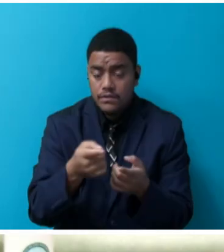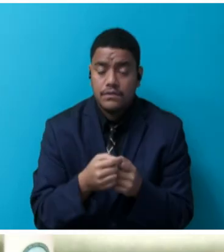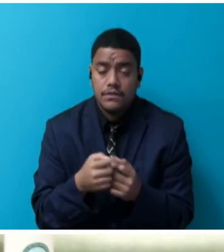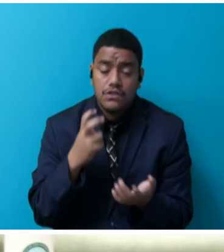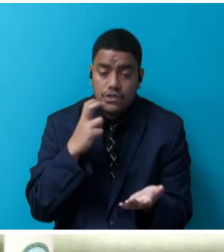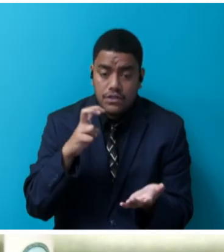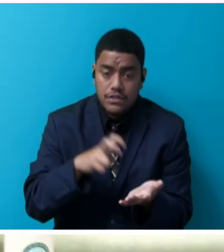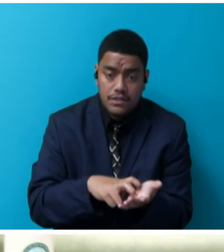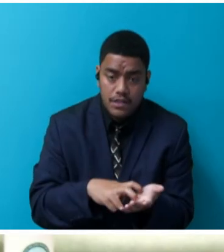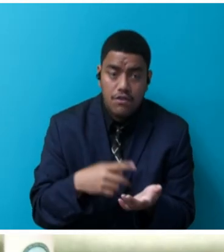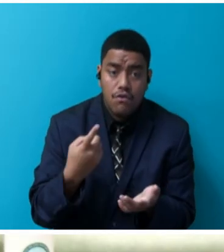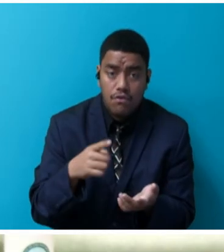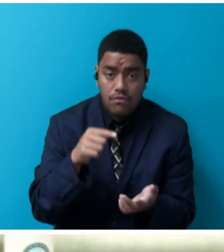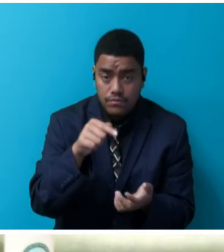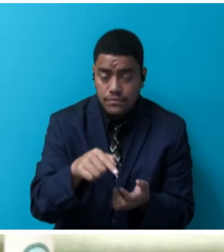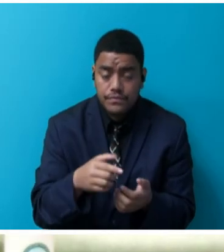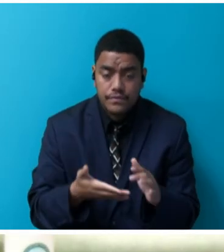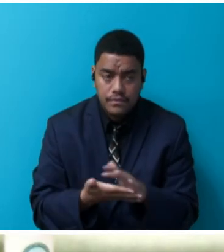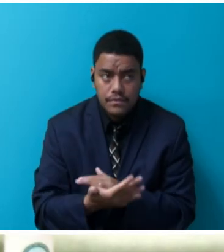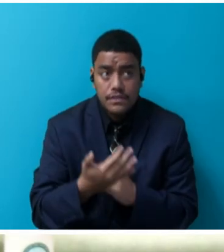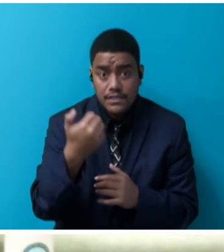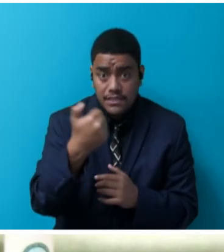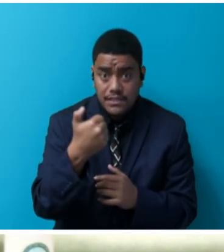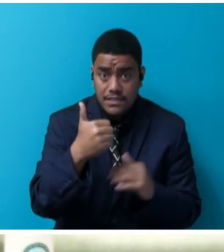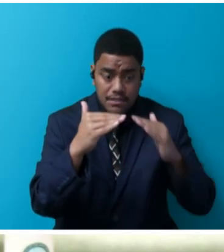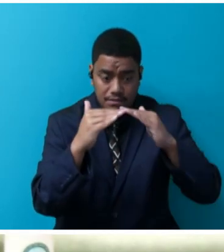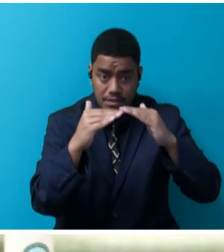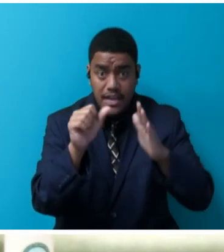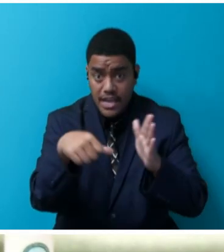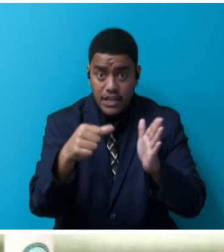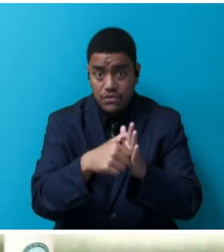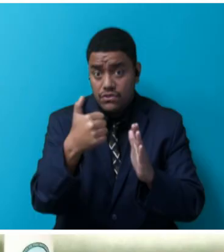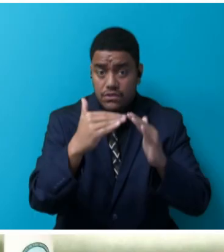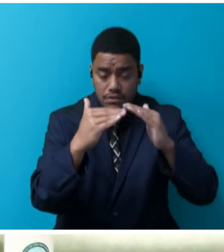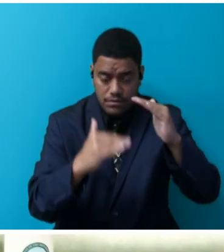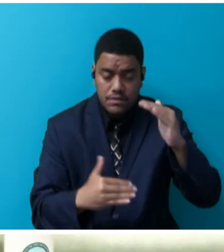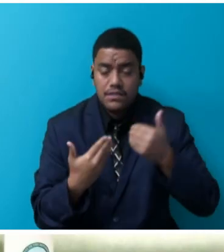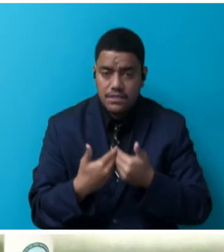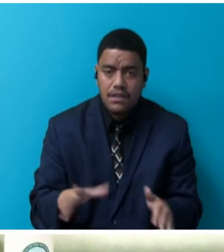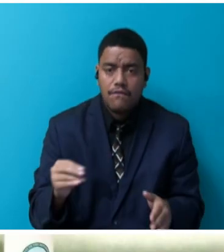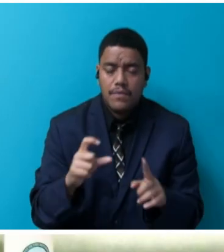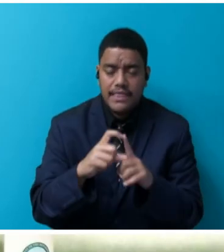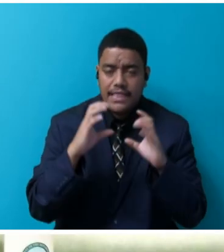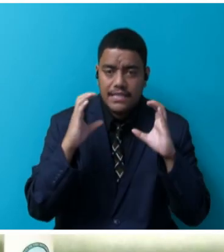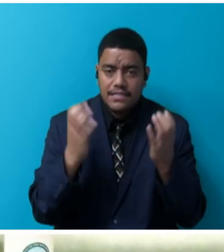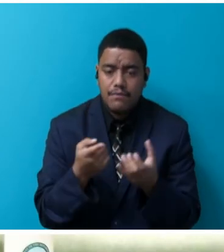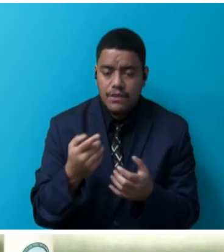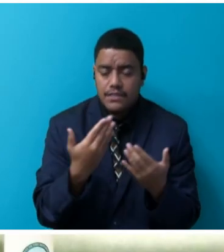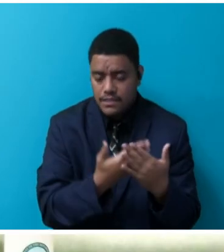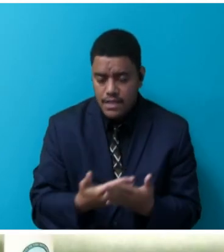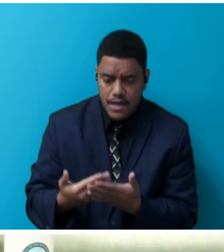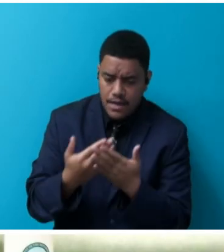or maintain accounts of the users under 16 begins in December, and a study mission to